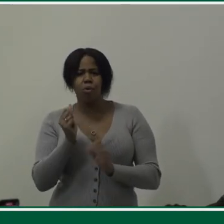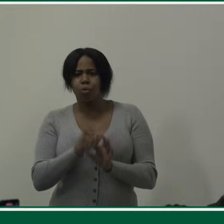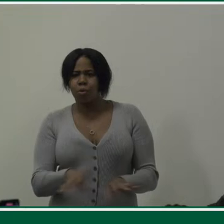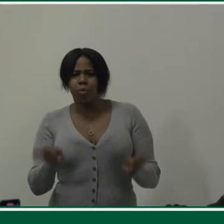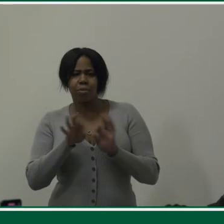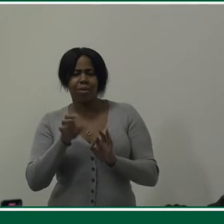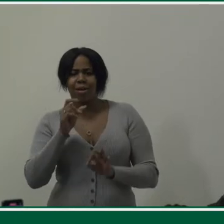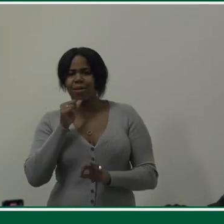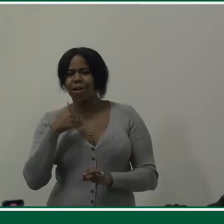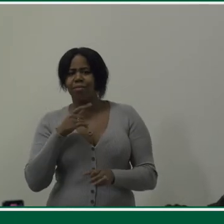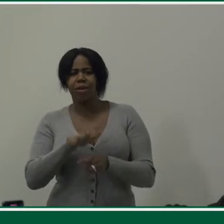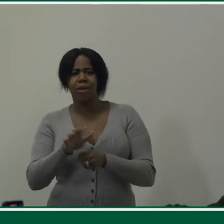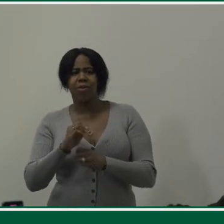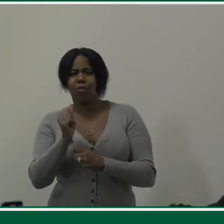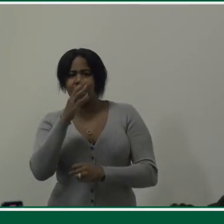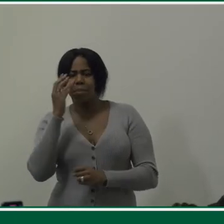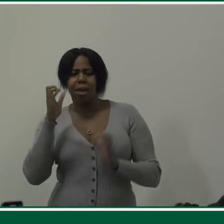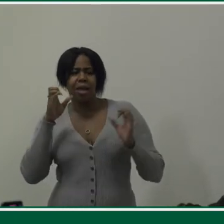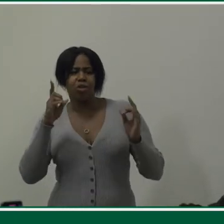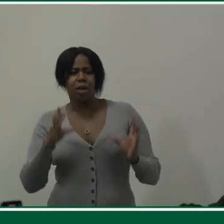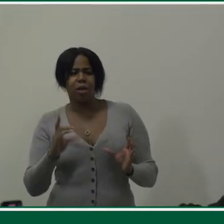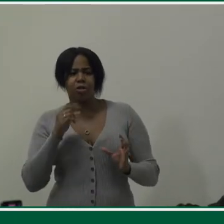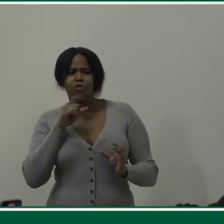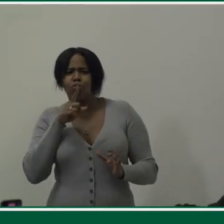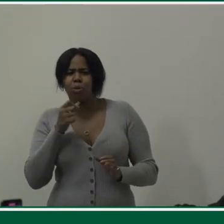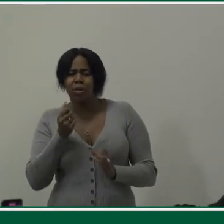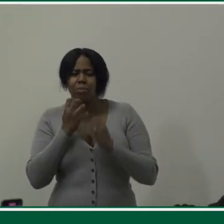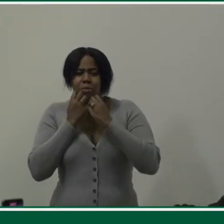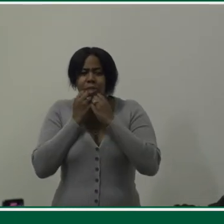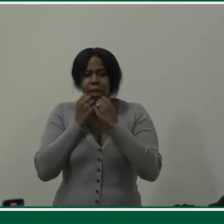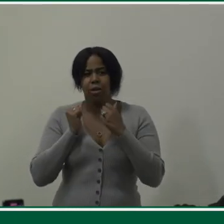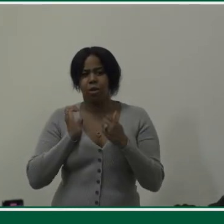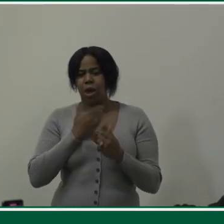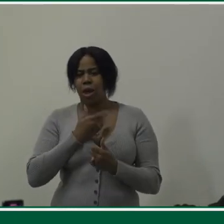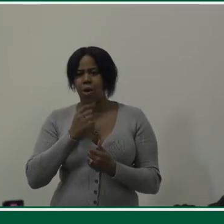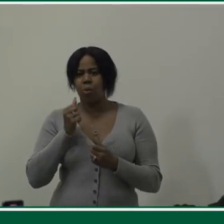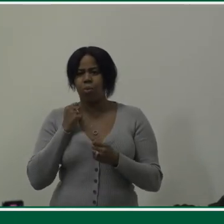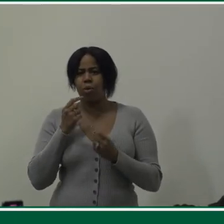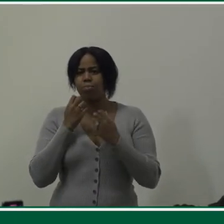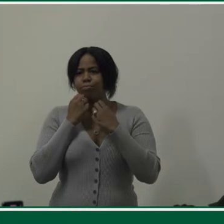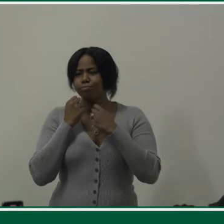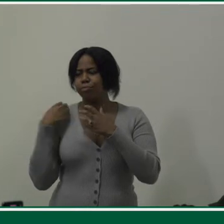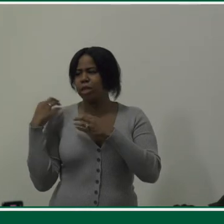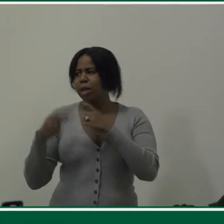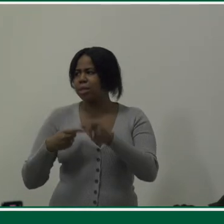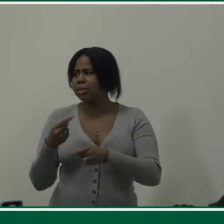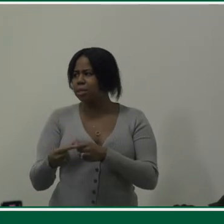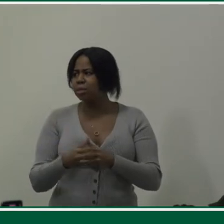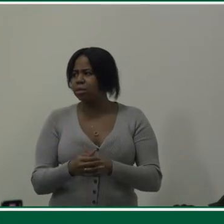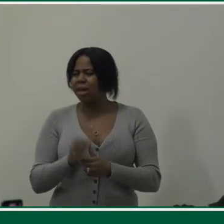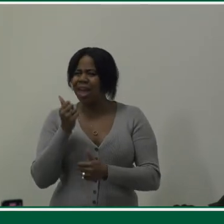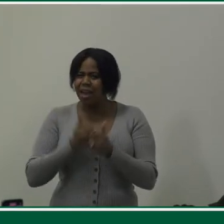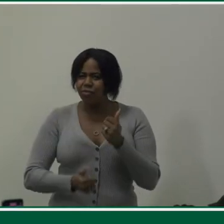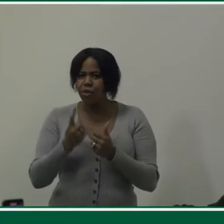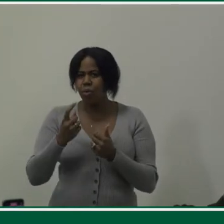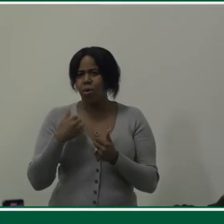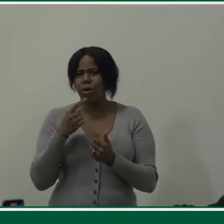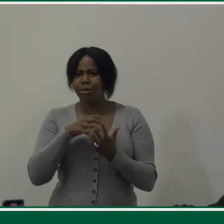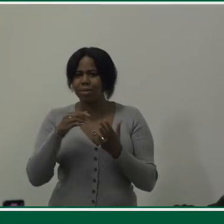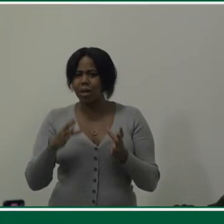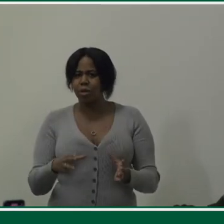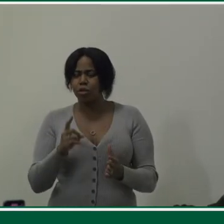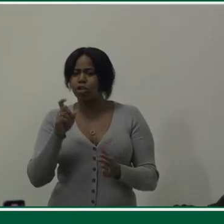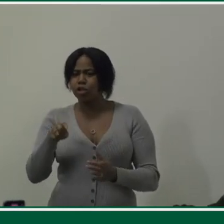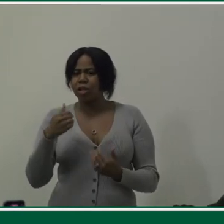black educators to protect our most precious legacies. Every black scholar deserves to have a legacy